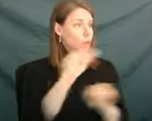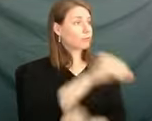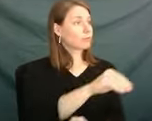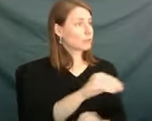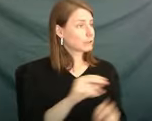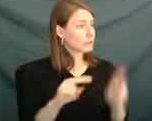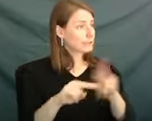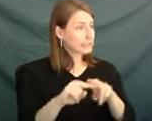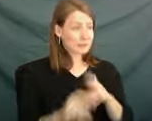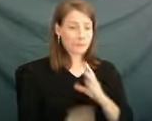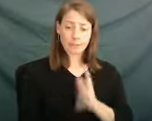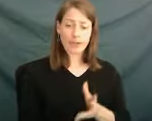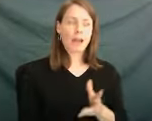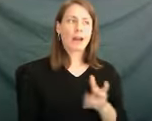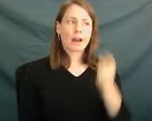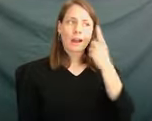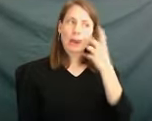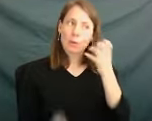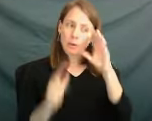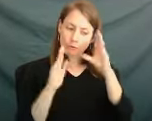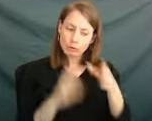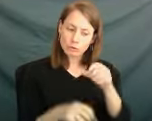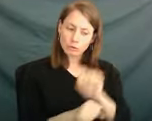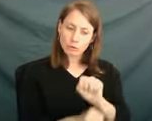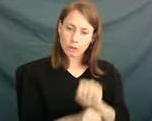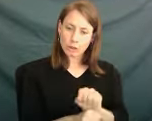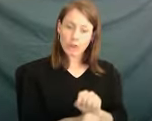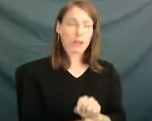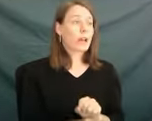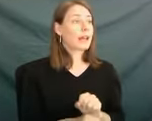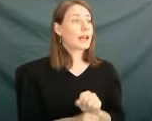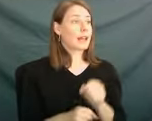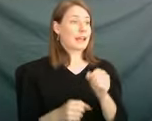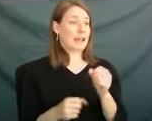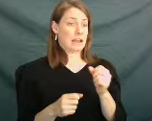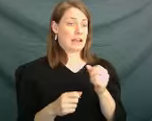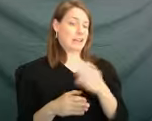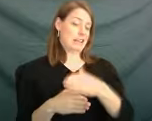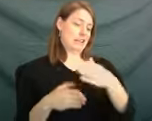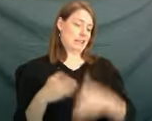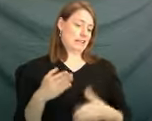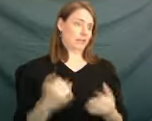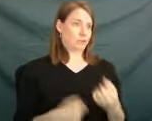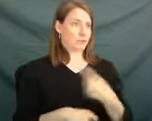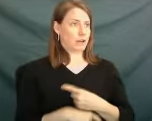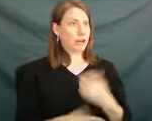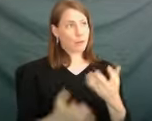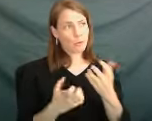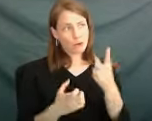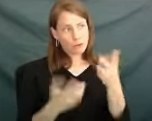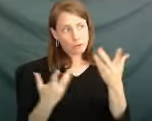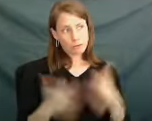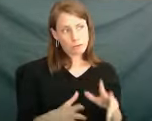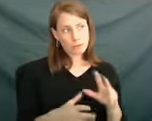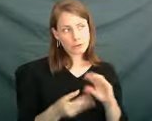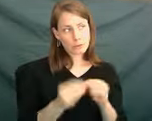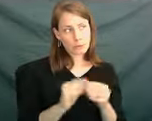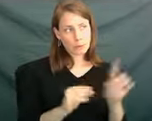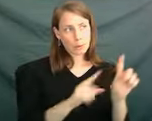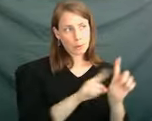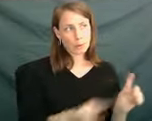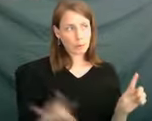to 8, okay? And then you should have got onto the exercises as well. I should be your last port of call.